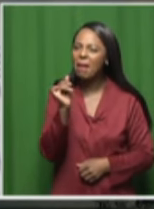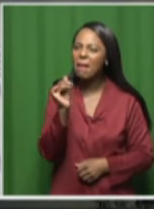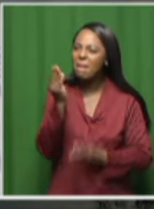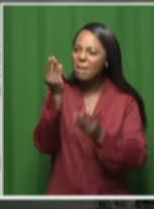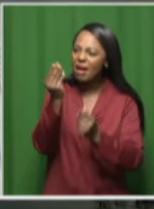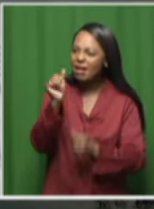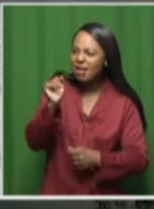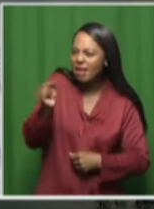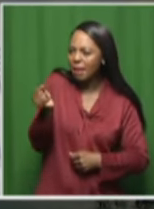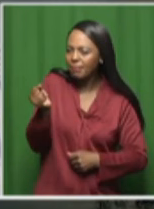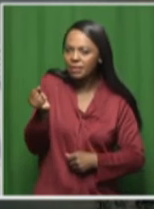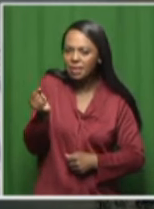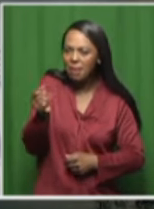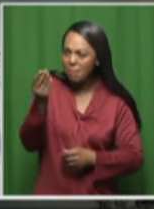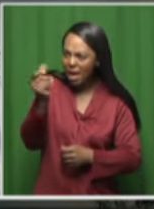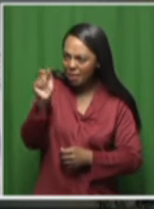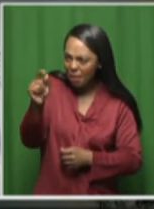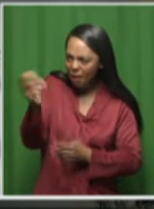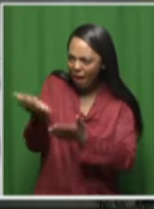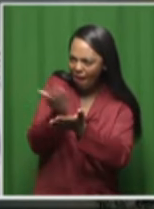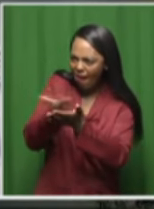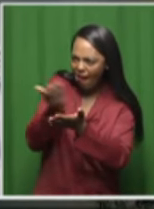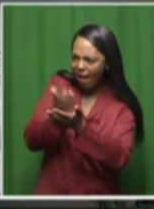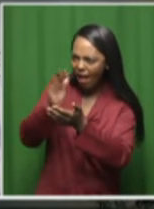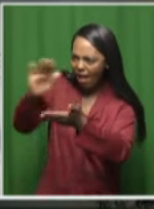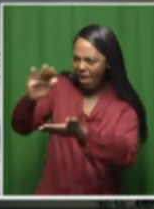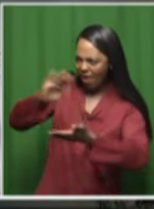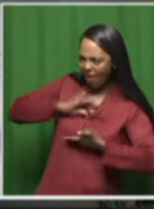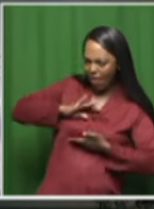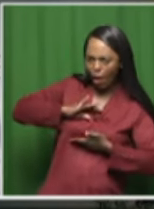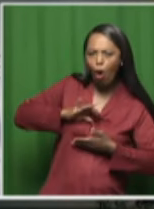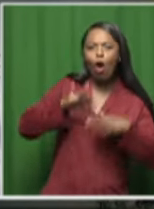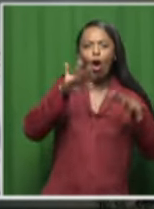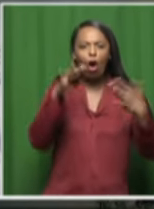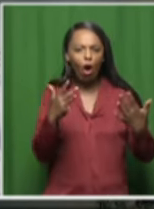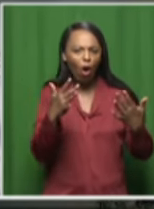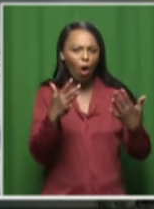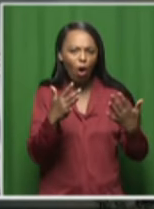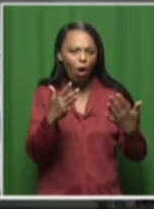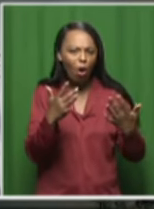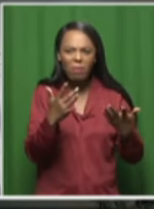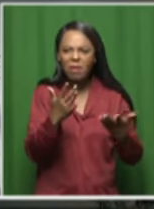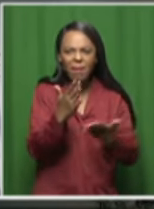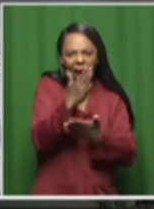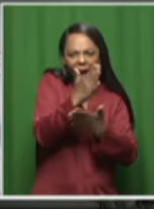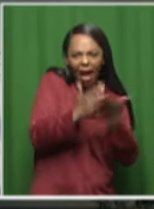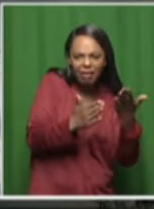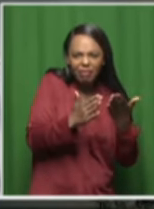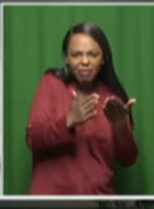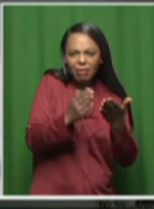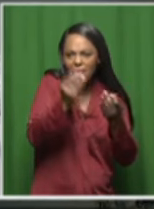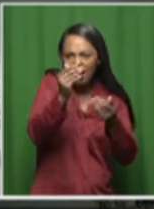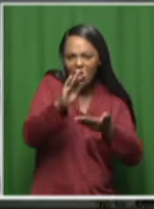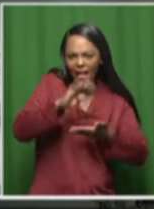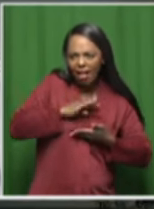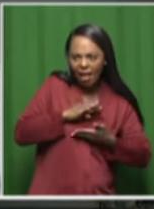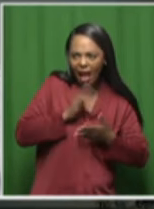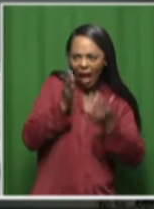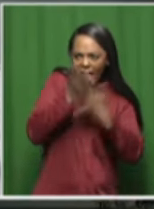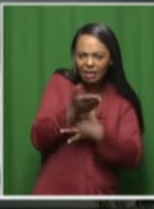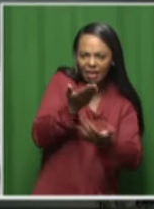take the full amount that is due to them? Or is there only a certain amount they're allowed to access? Yeah.